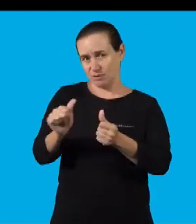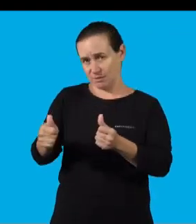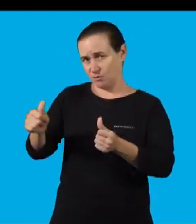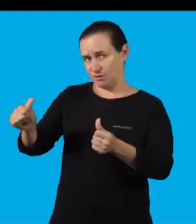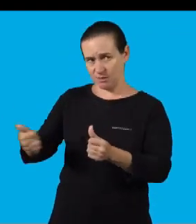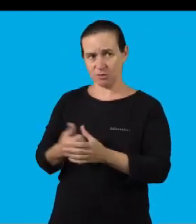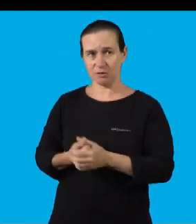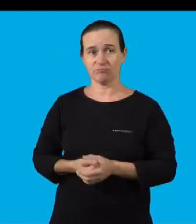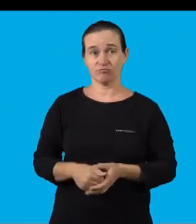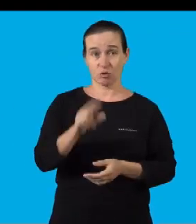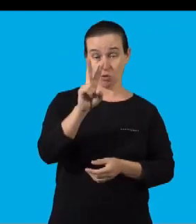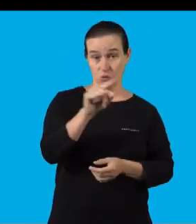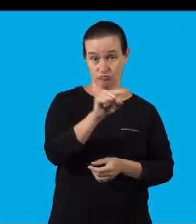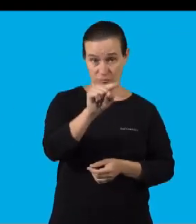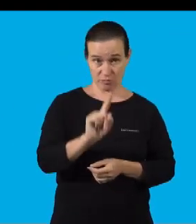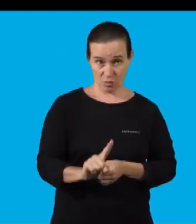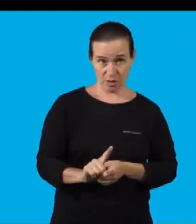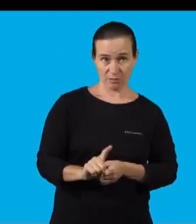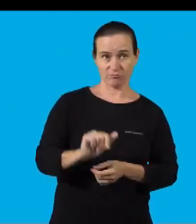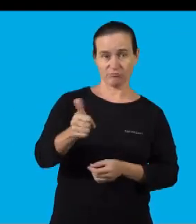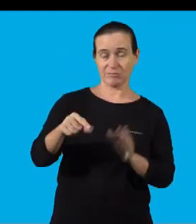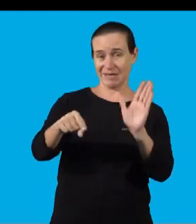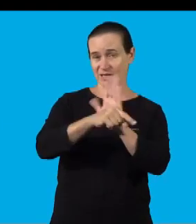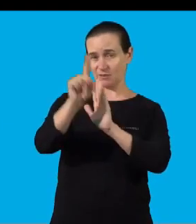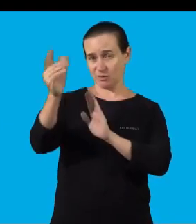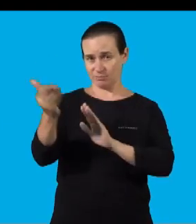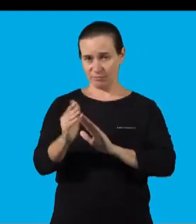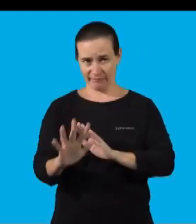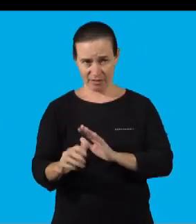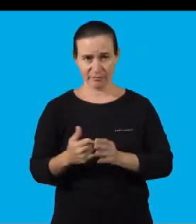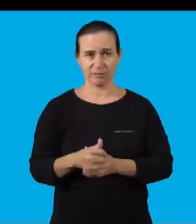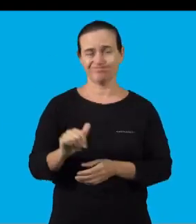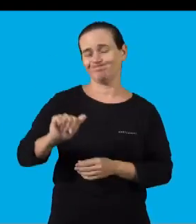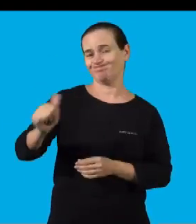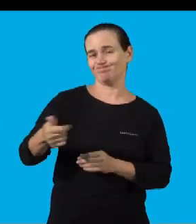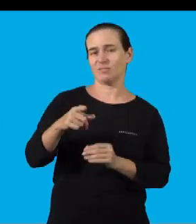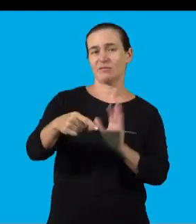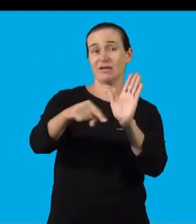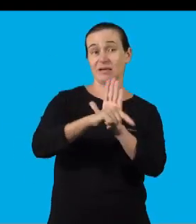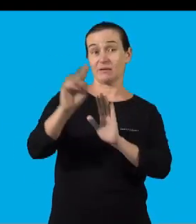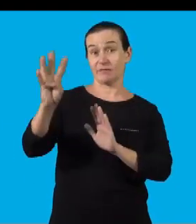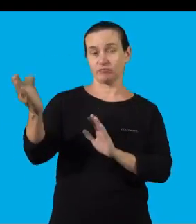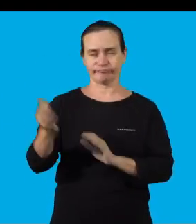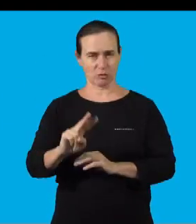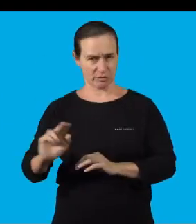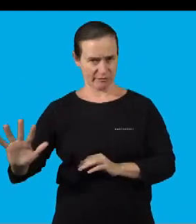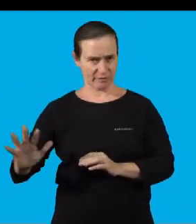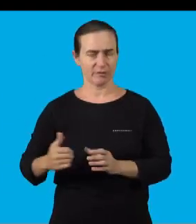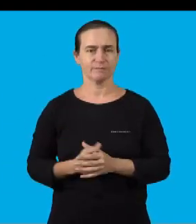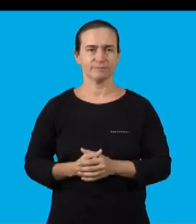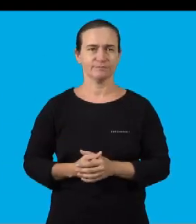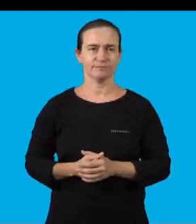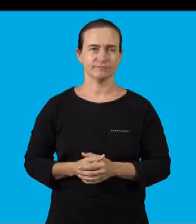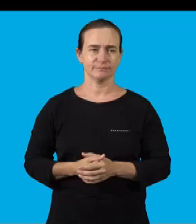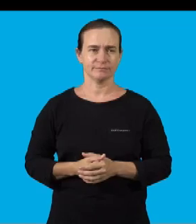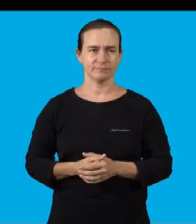We have 2 divided by 1, then we have a negative 1 divided by 5, and then we have a negative 4